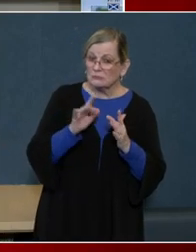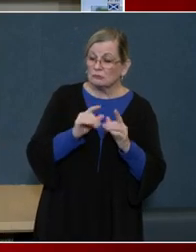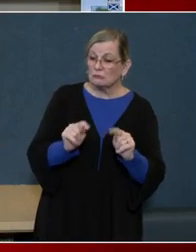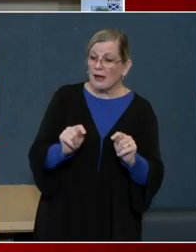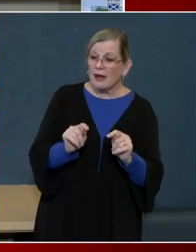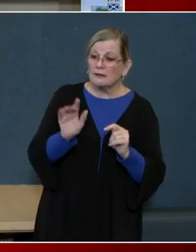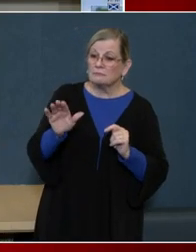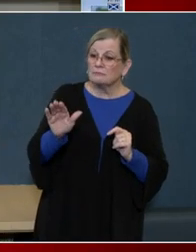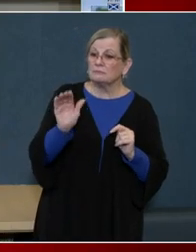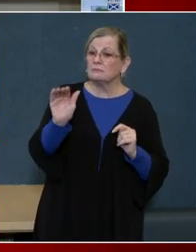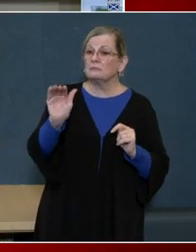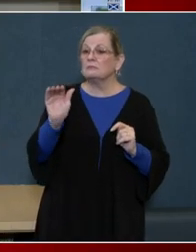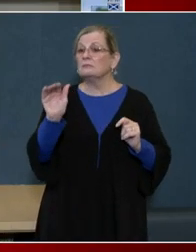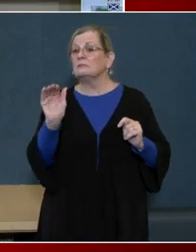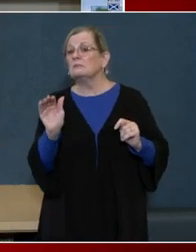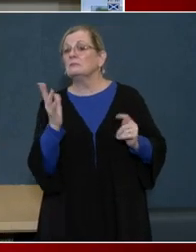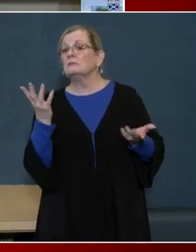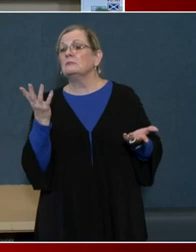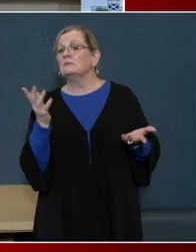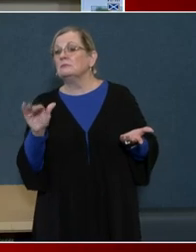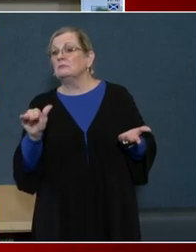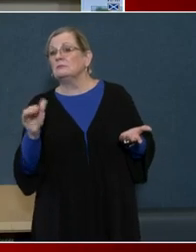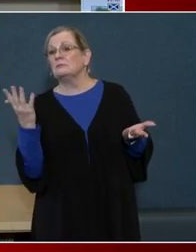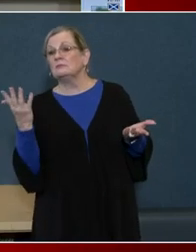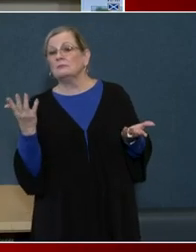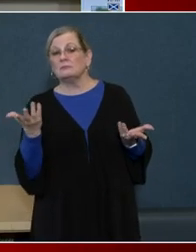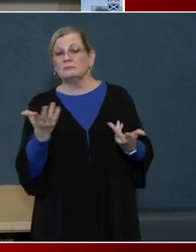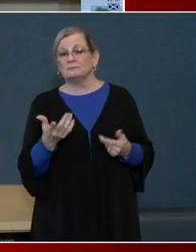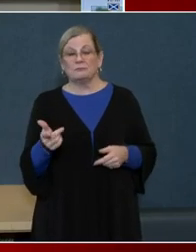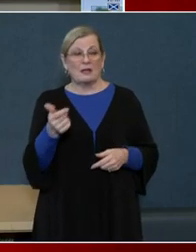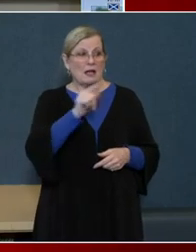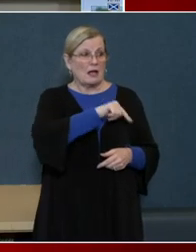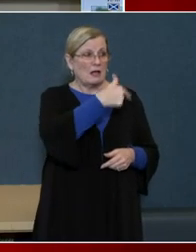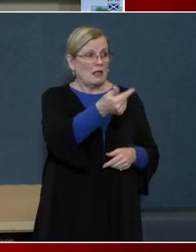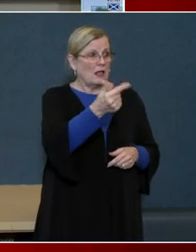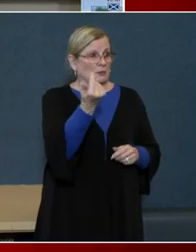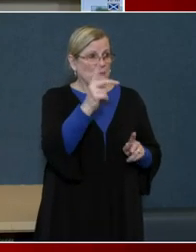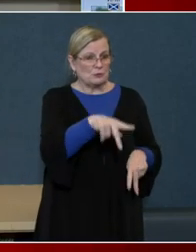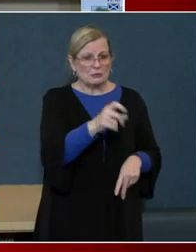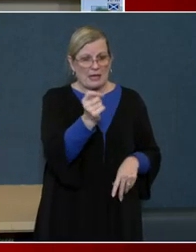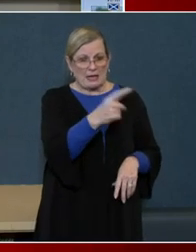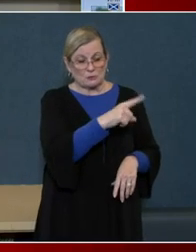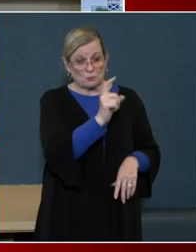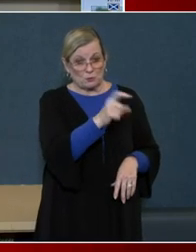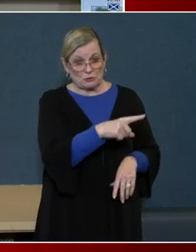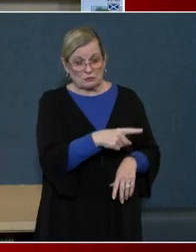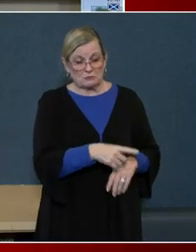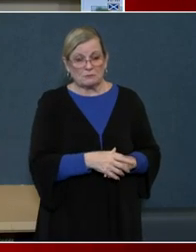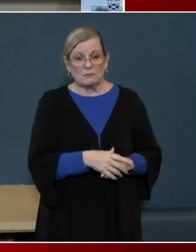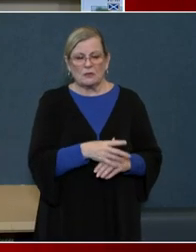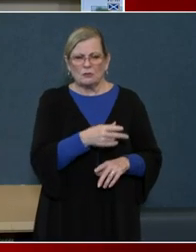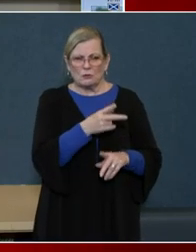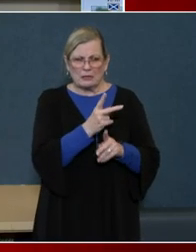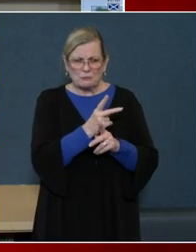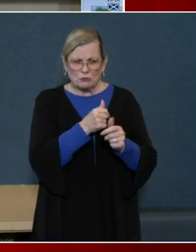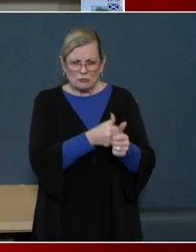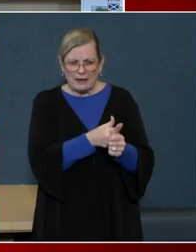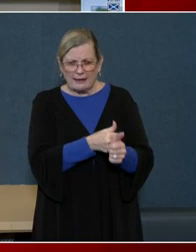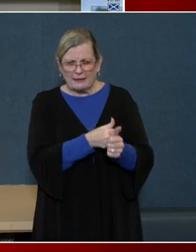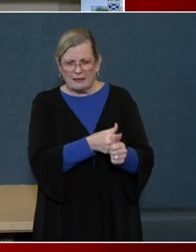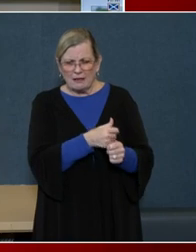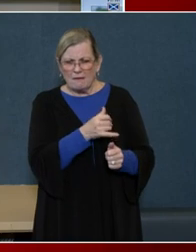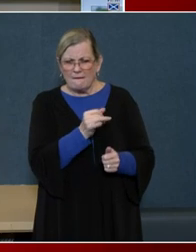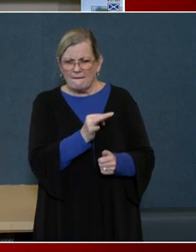Yes. Has contact tracing begun for those D.C. residents that tested positive and were linked to White House